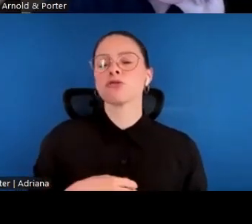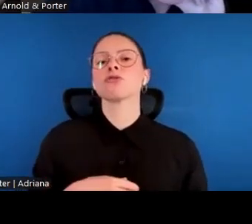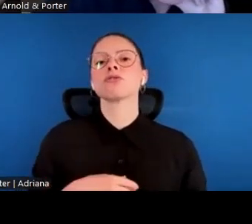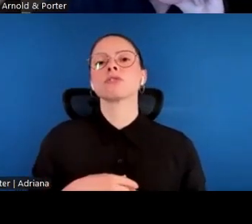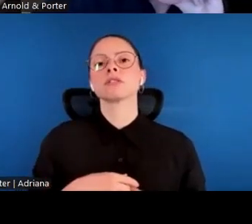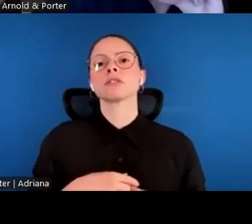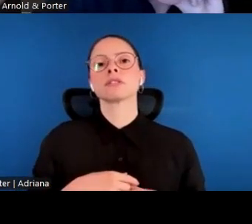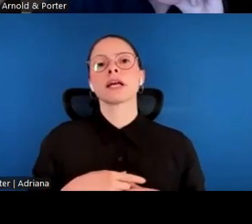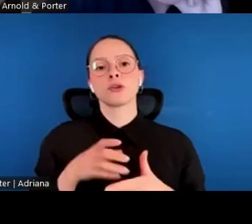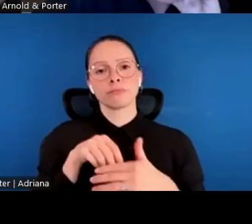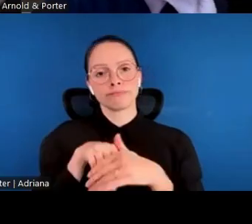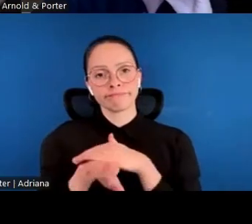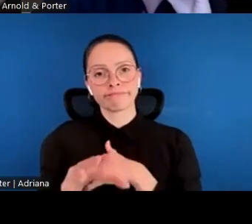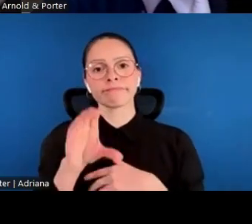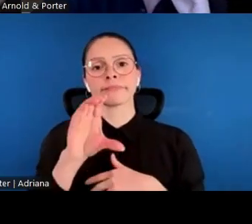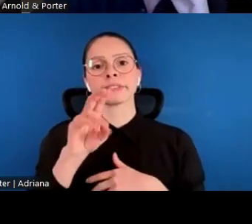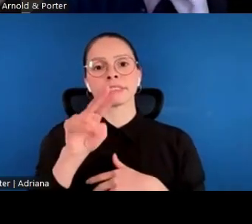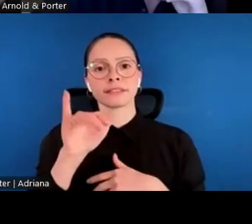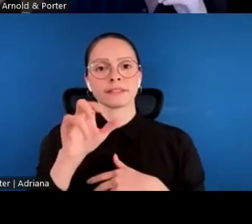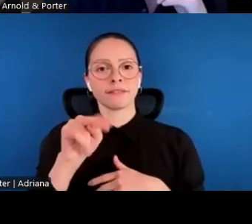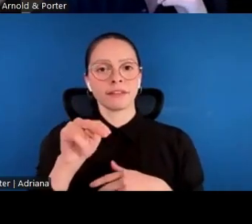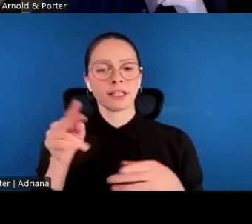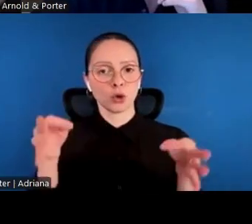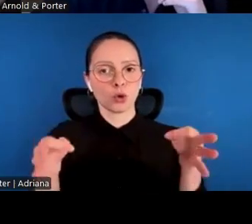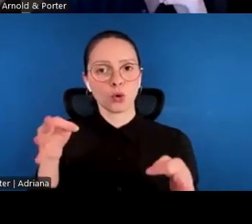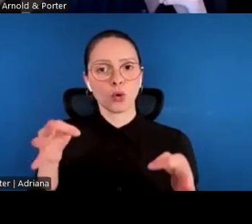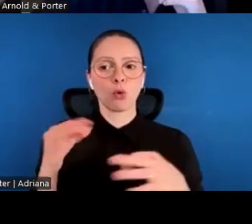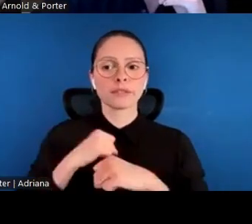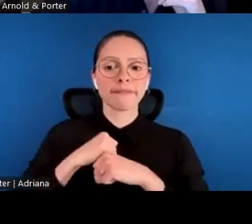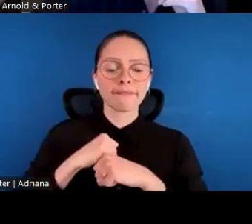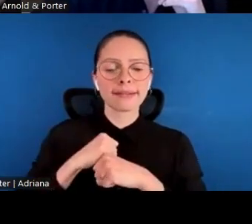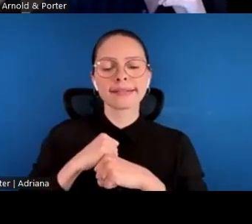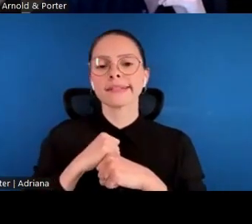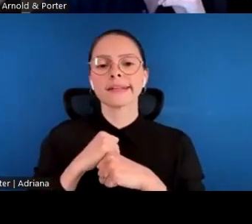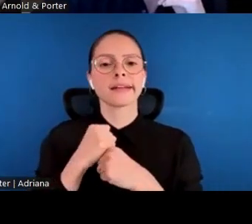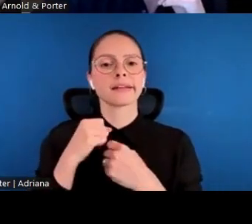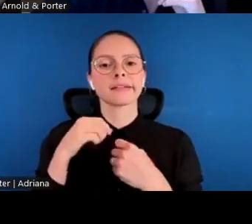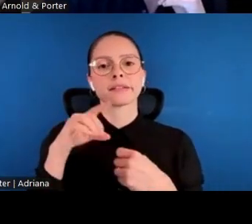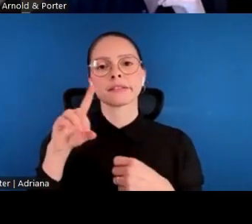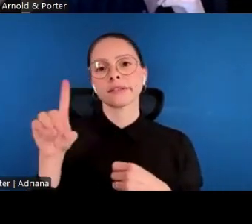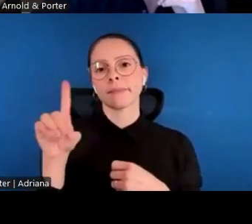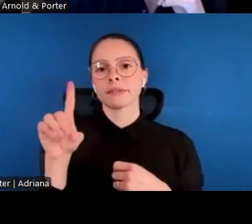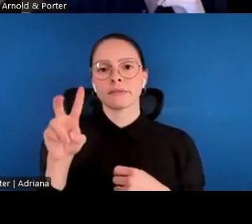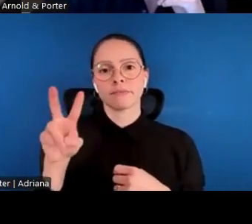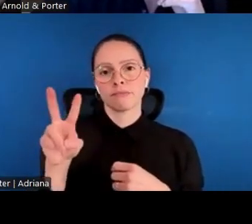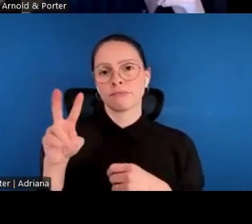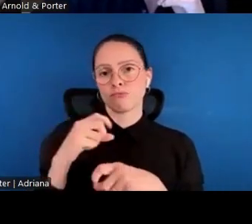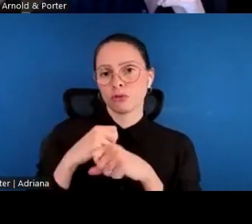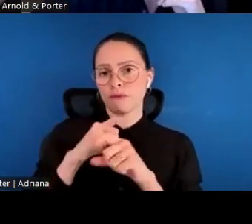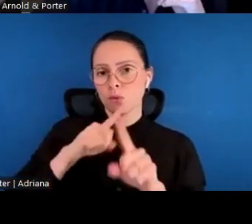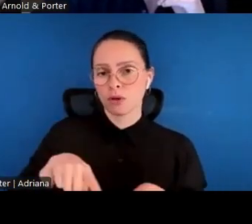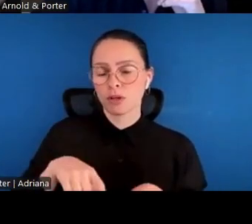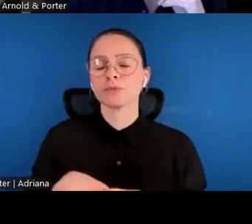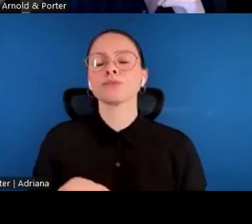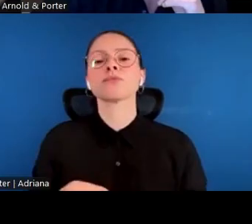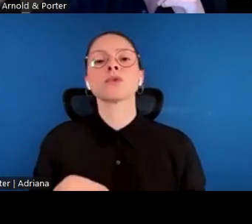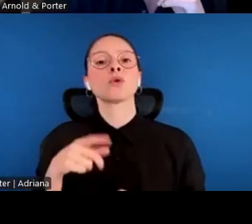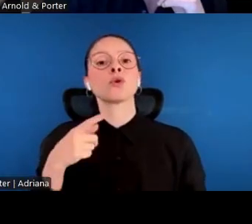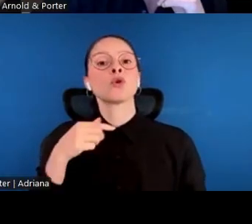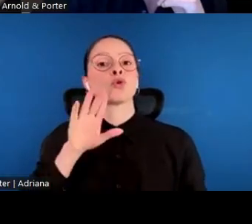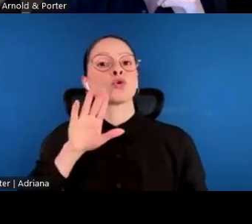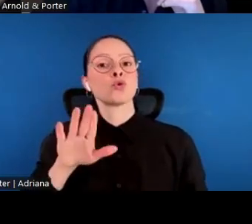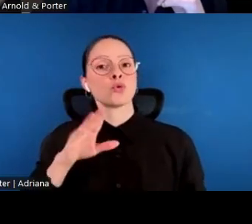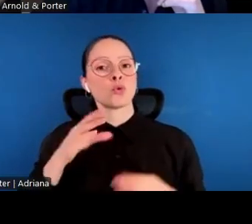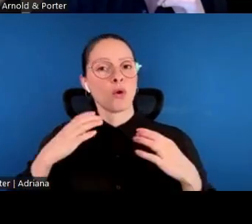court, say defending a domestic violence protective order, and your client is in